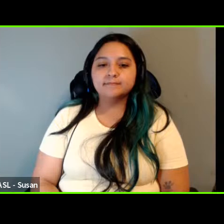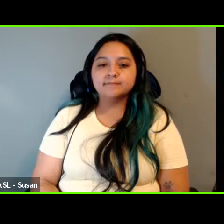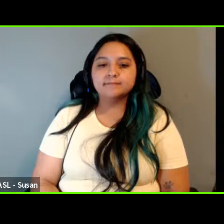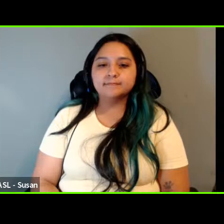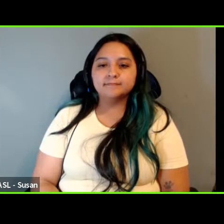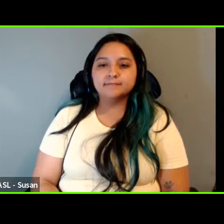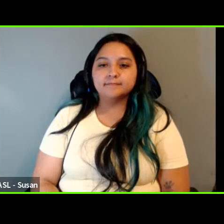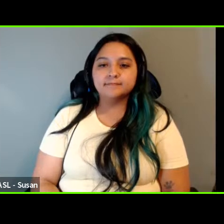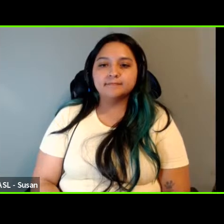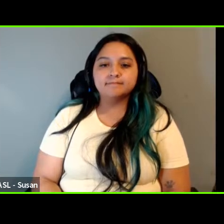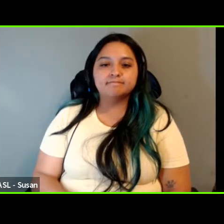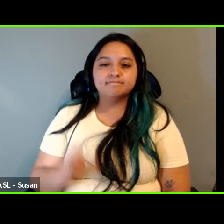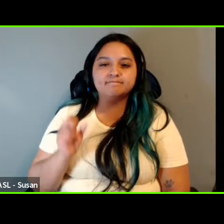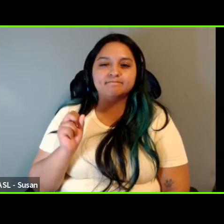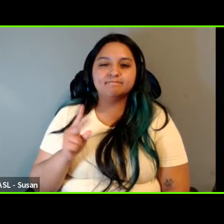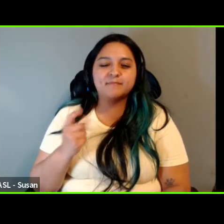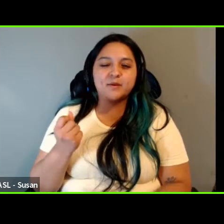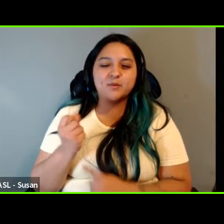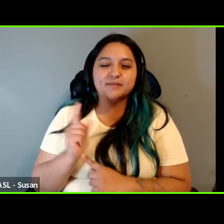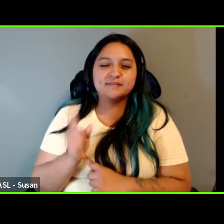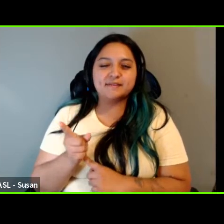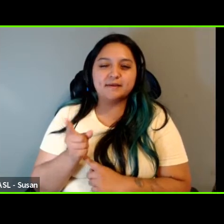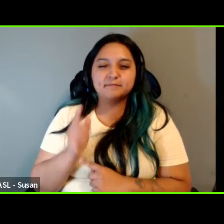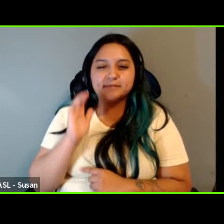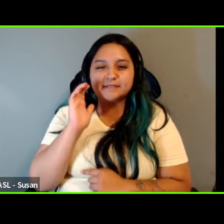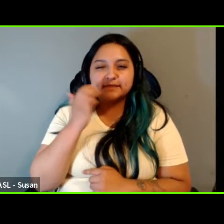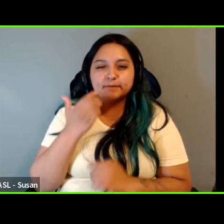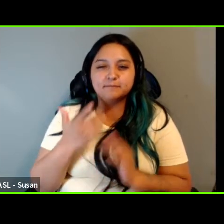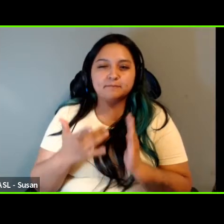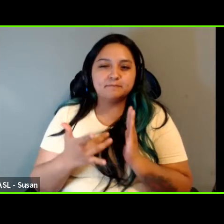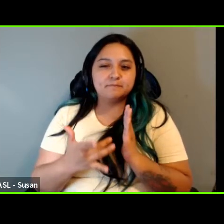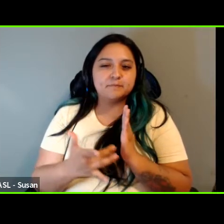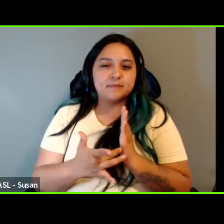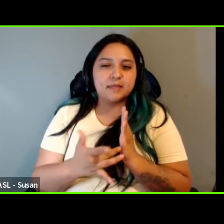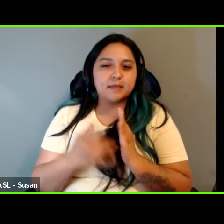All right, give us 1 second.